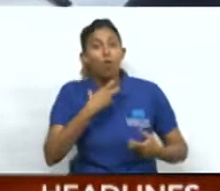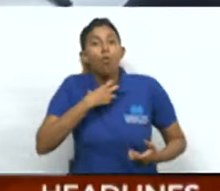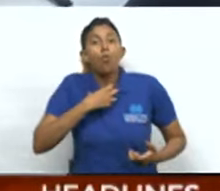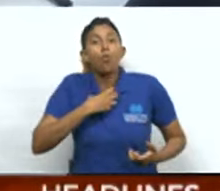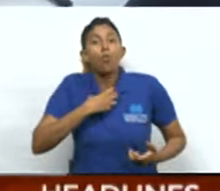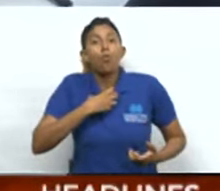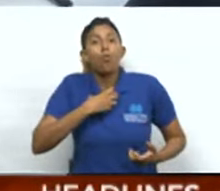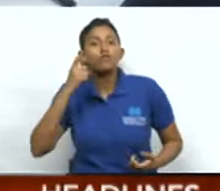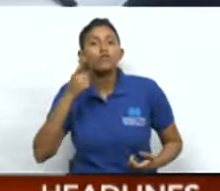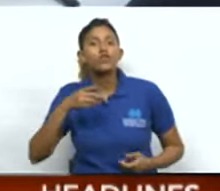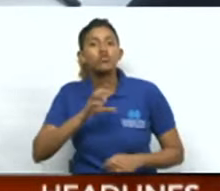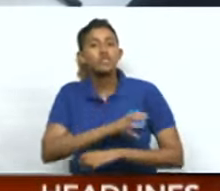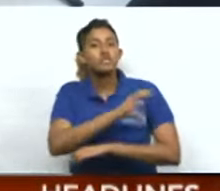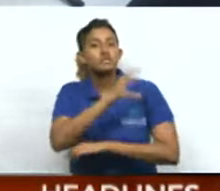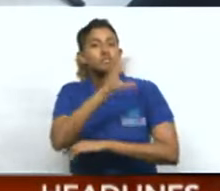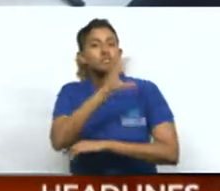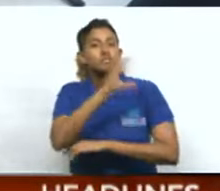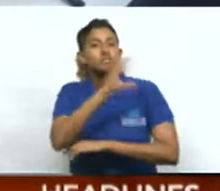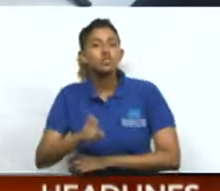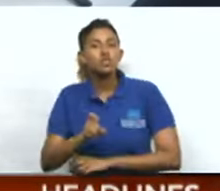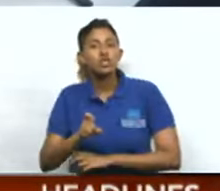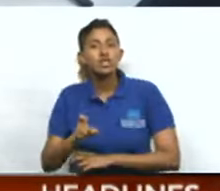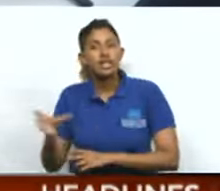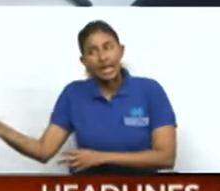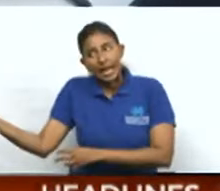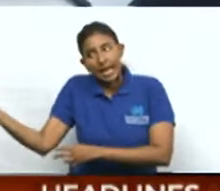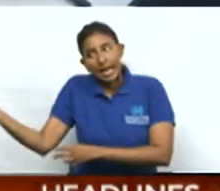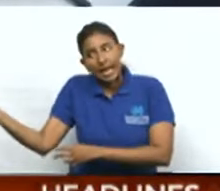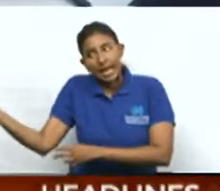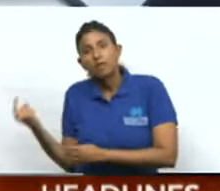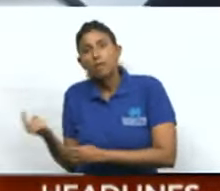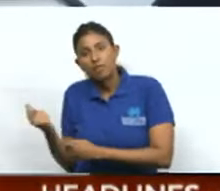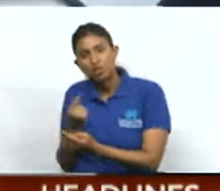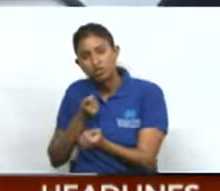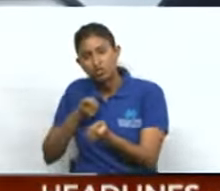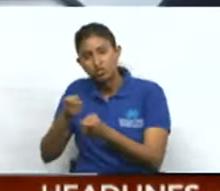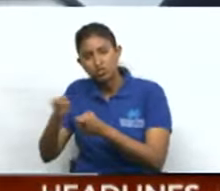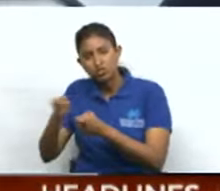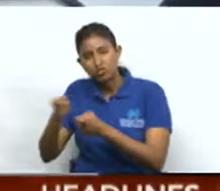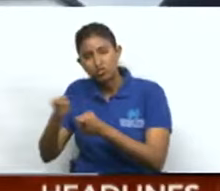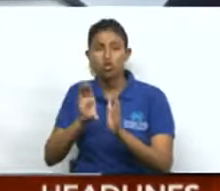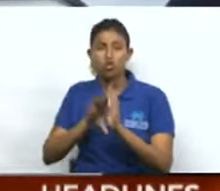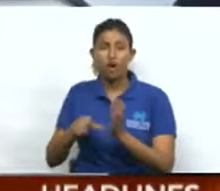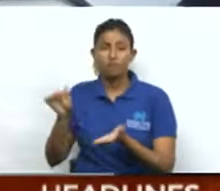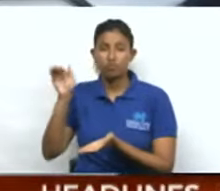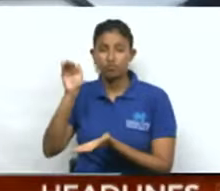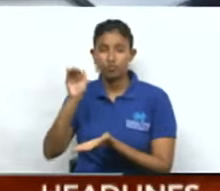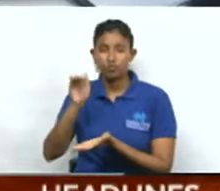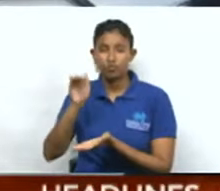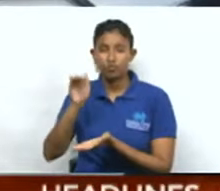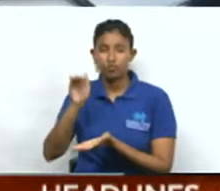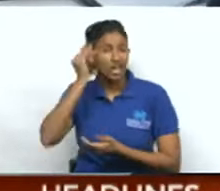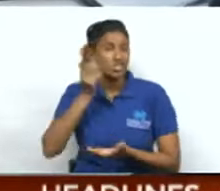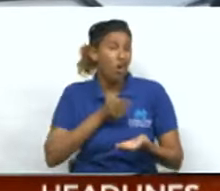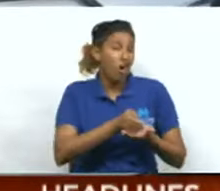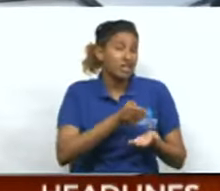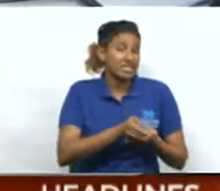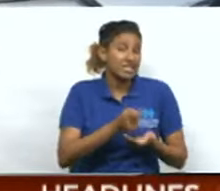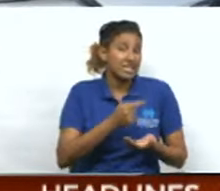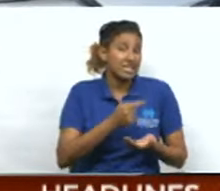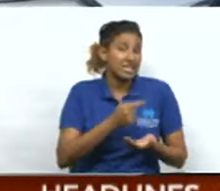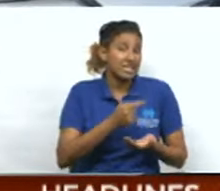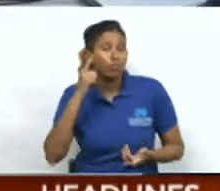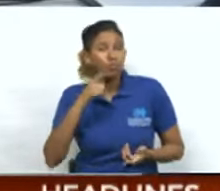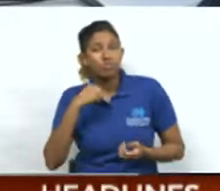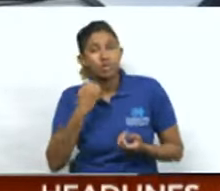control this crime. Because honestly, I think we have lost all control with these criminals. It's